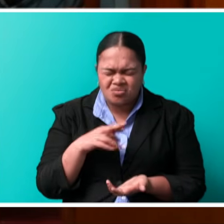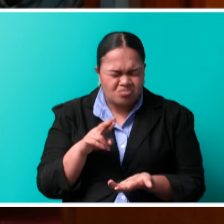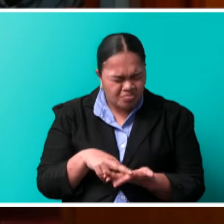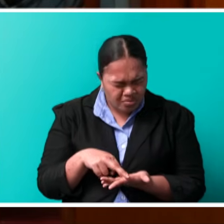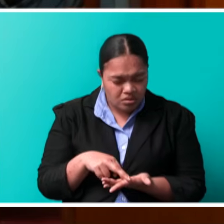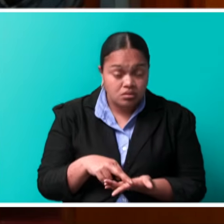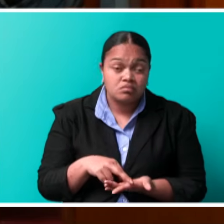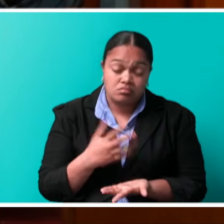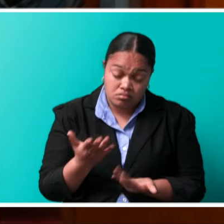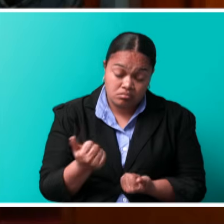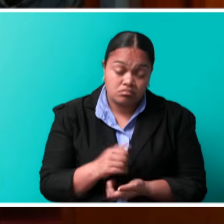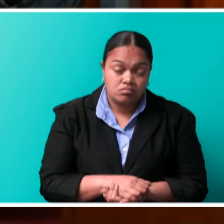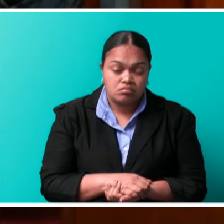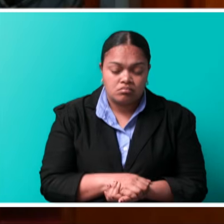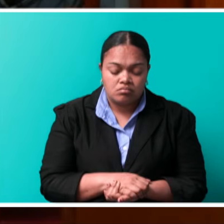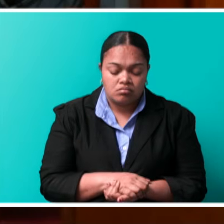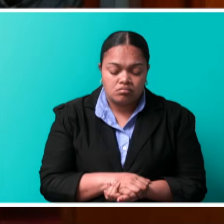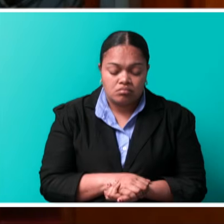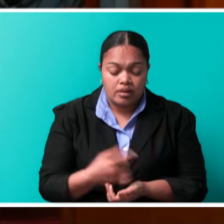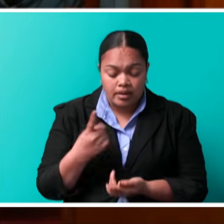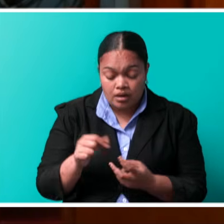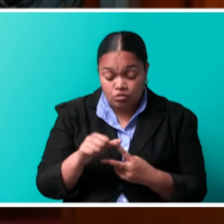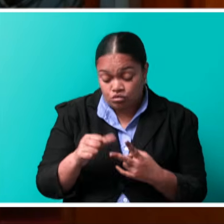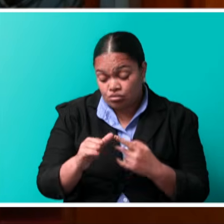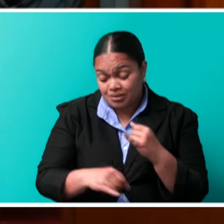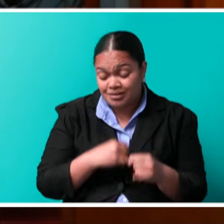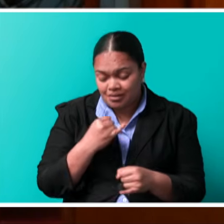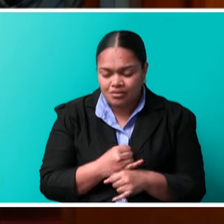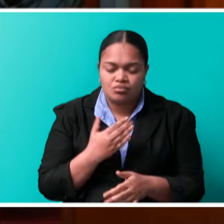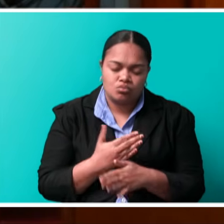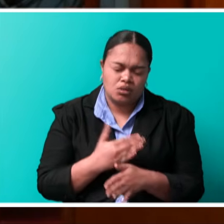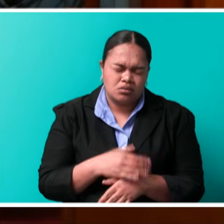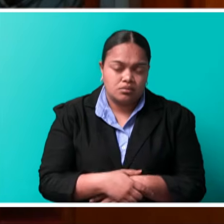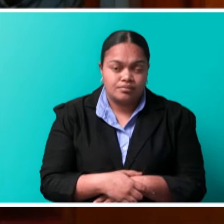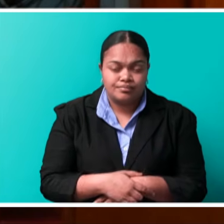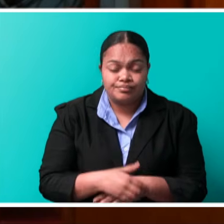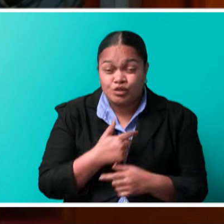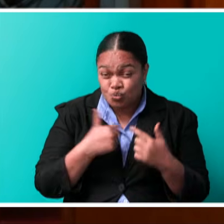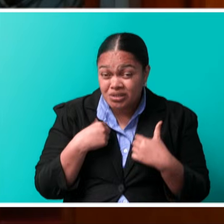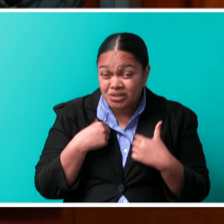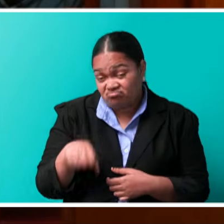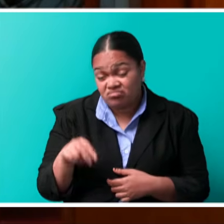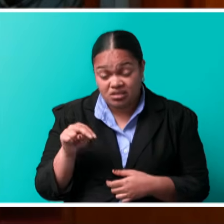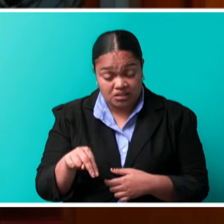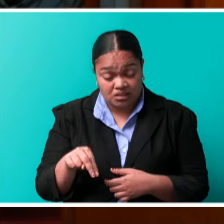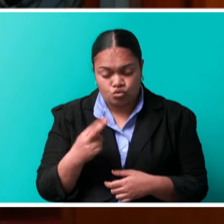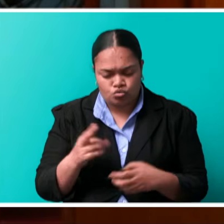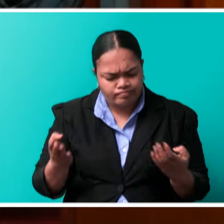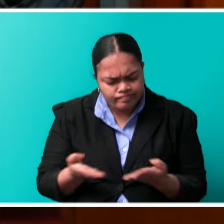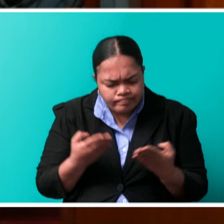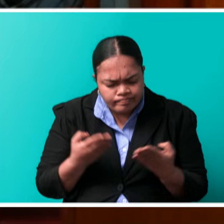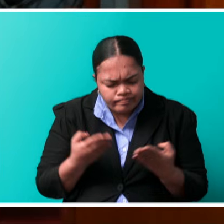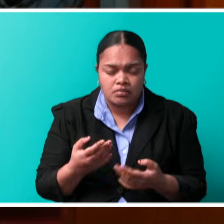reinforcement, and also enforcement and international cooperation. We need to enhance our rehabilitation